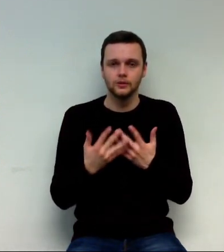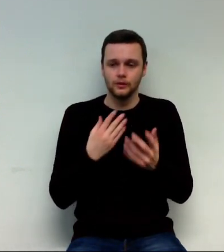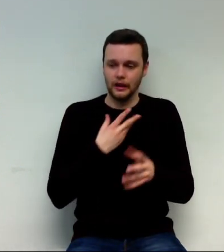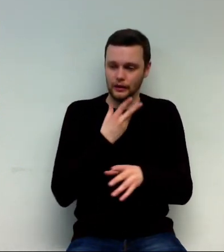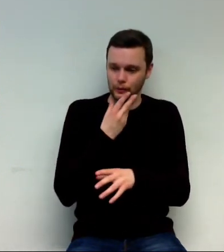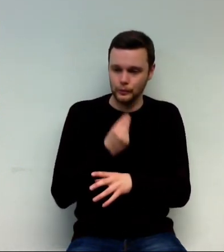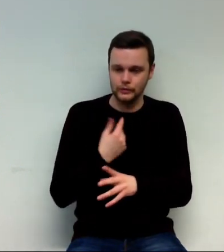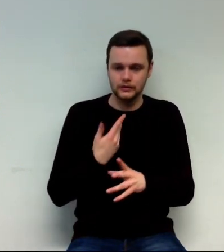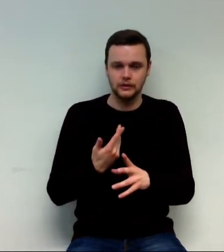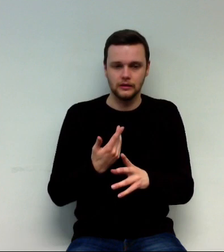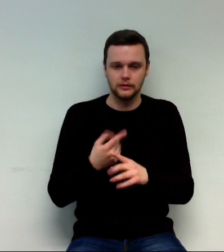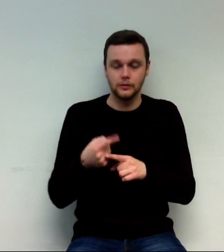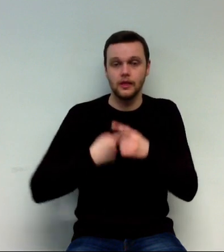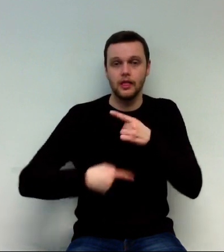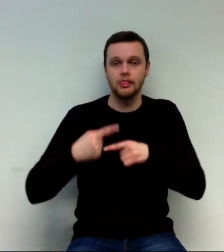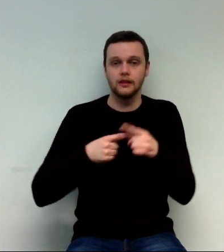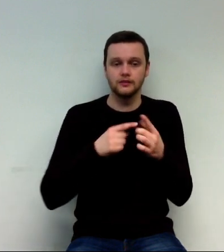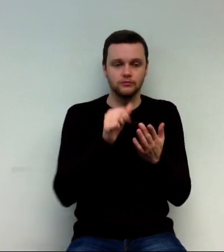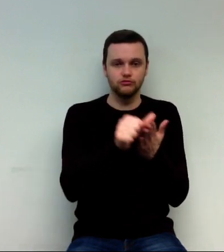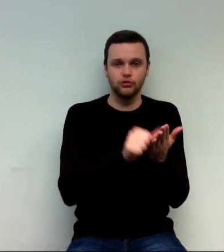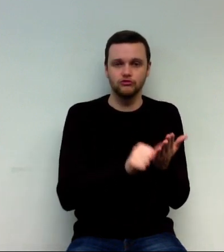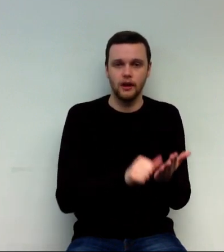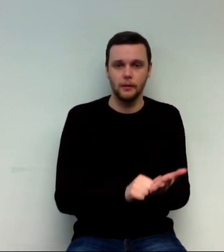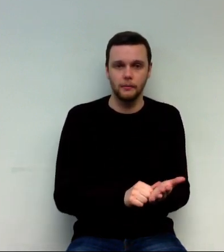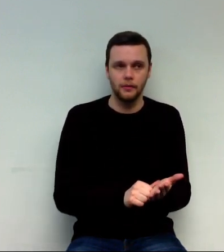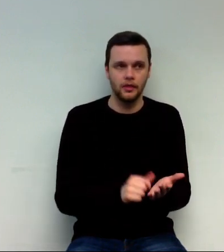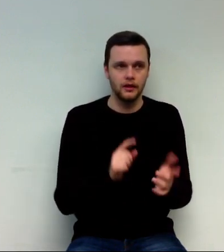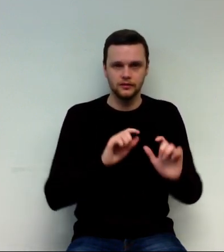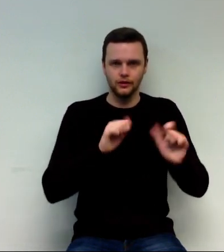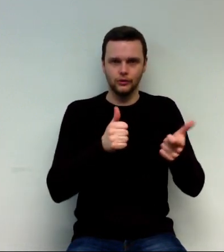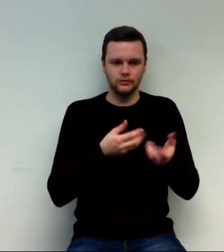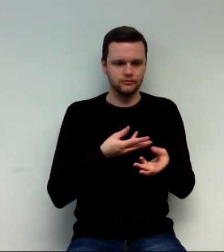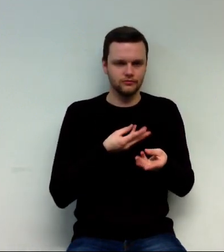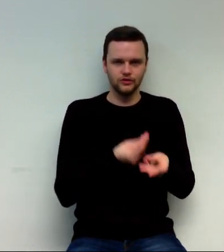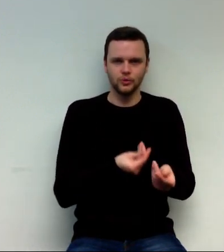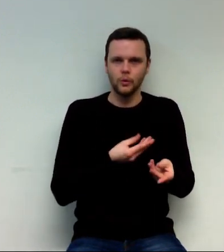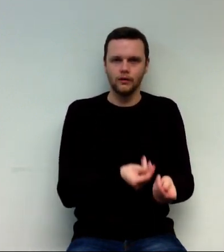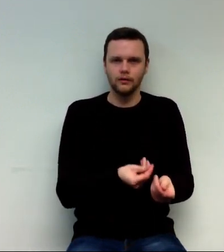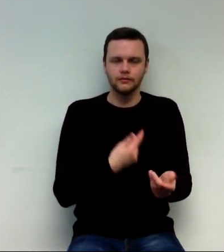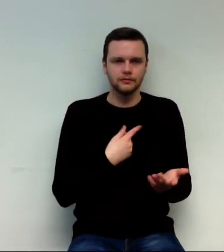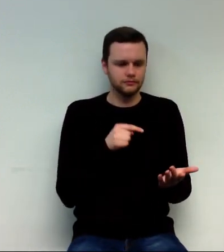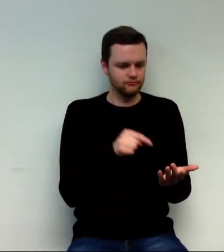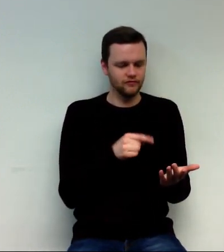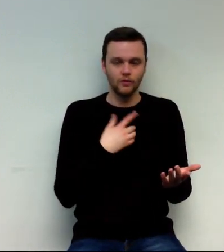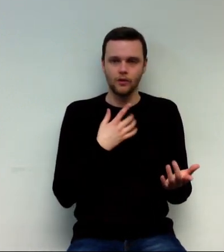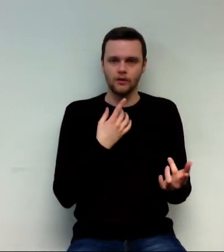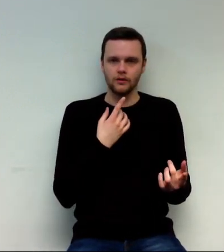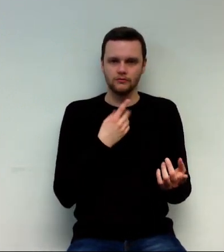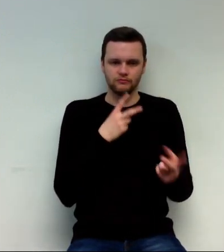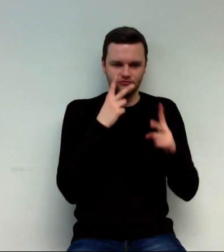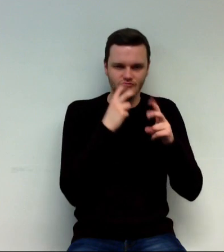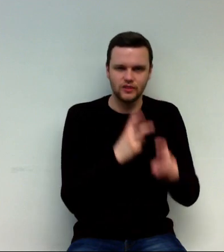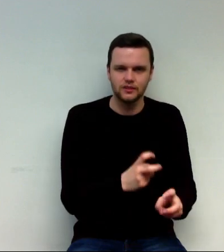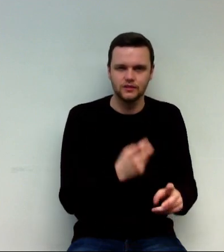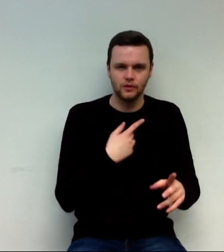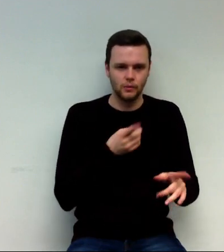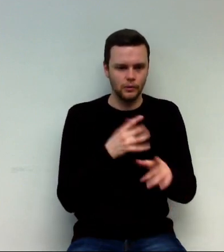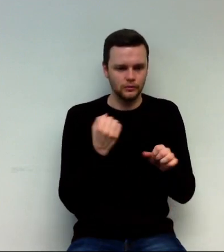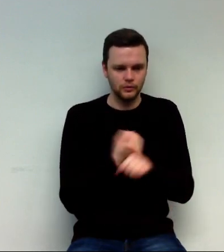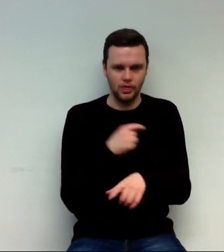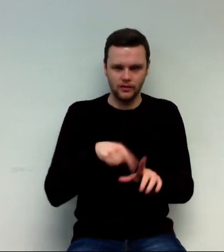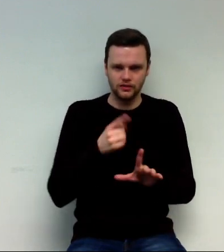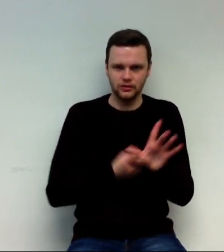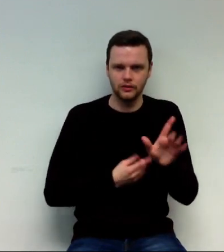use last year's program is a really great source for research for what you're doing this